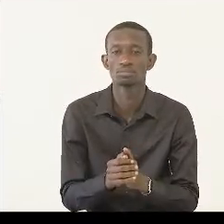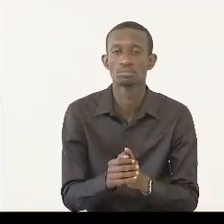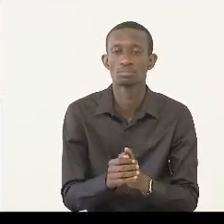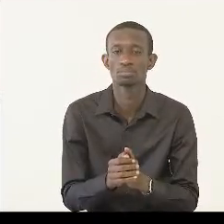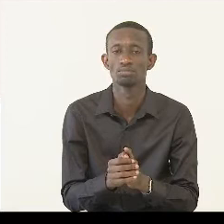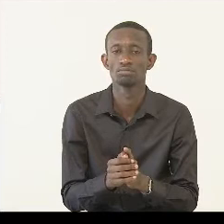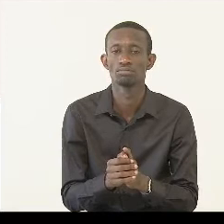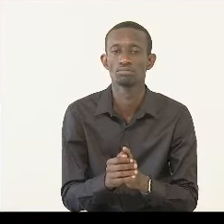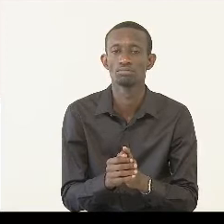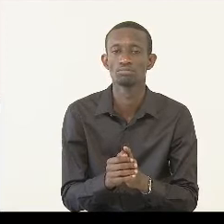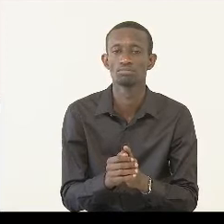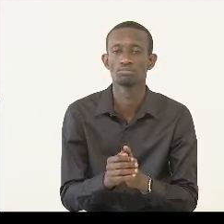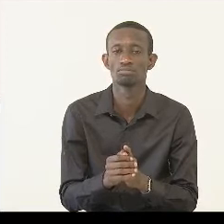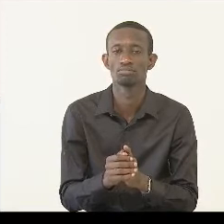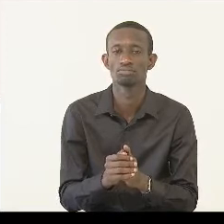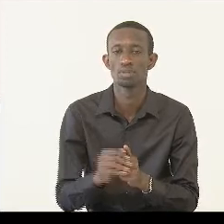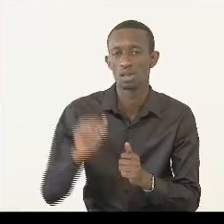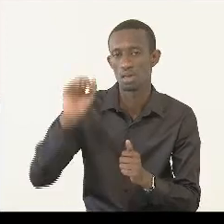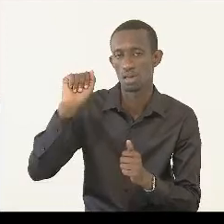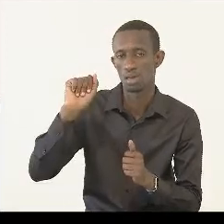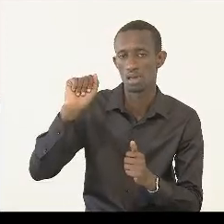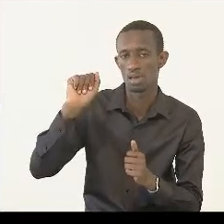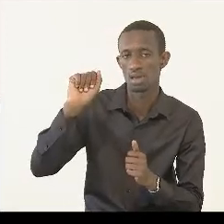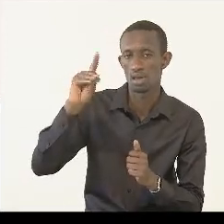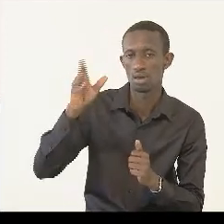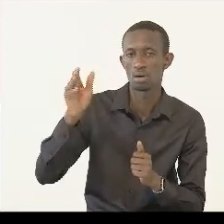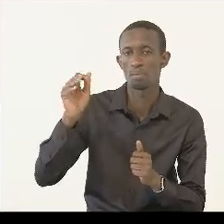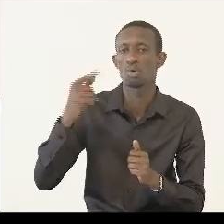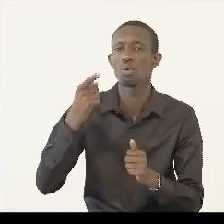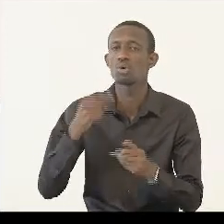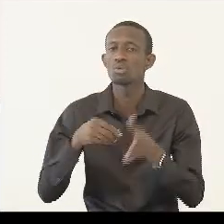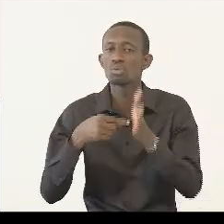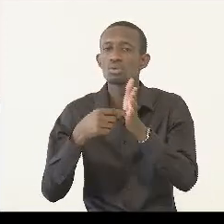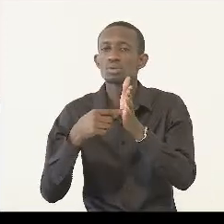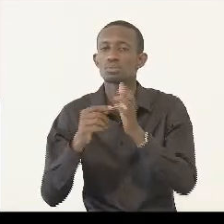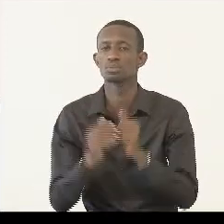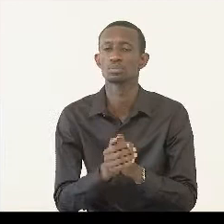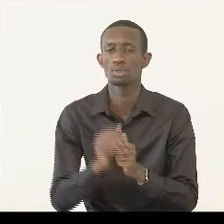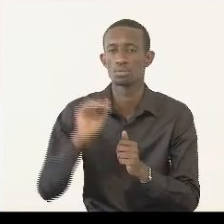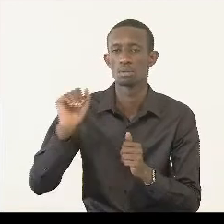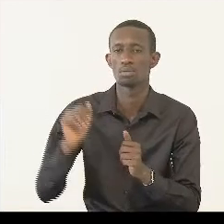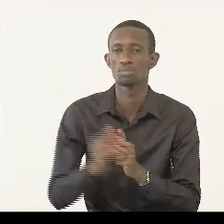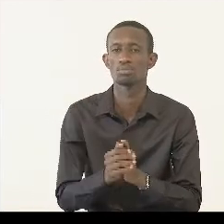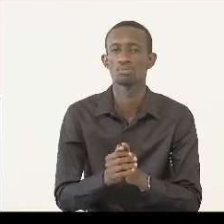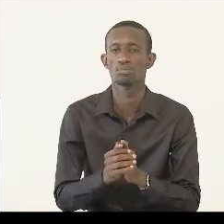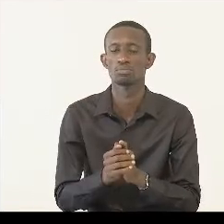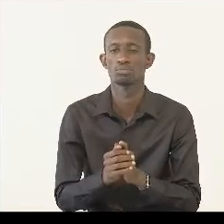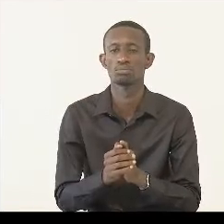T and G pairs with C. So given adenine, then I would look